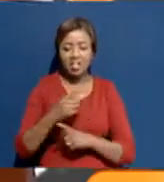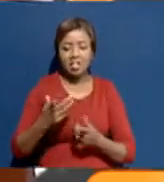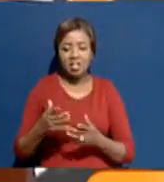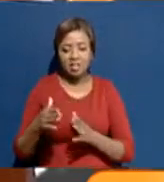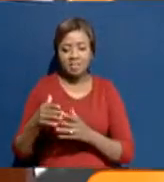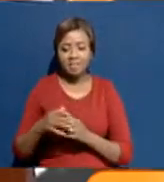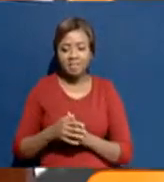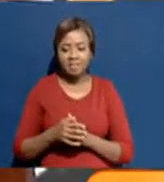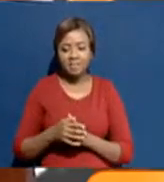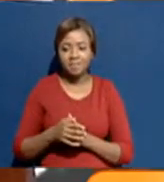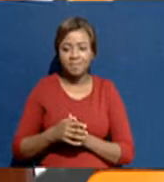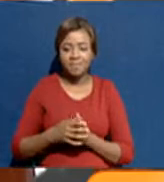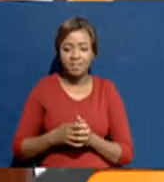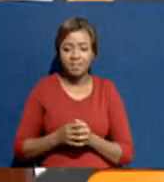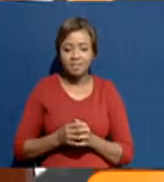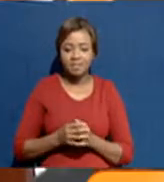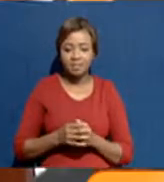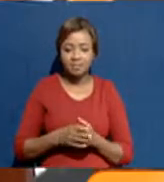was